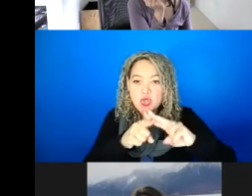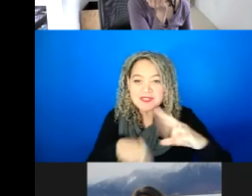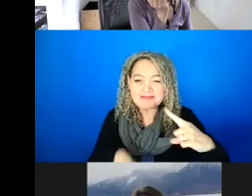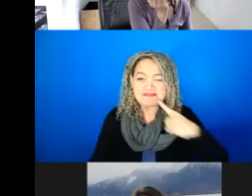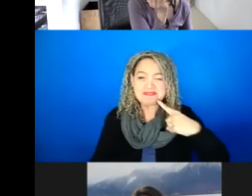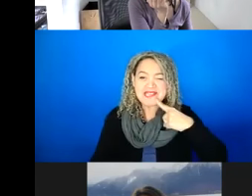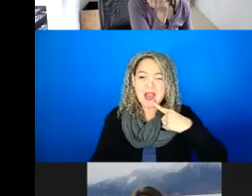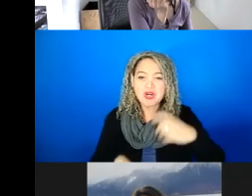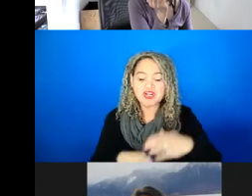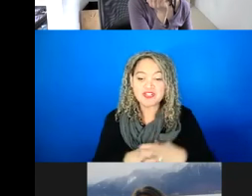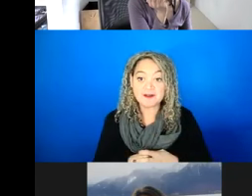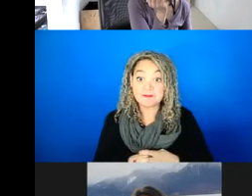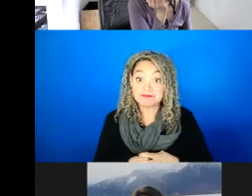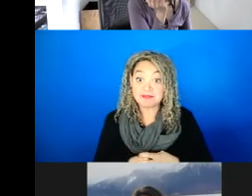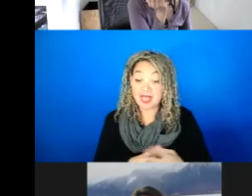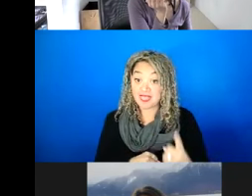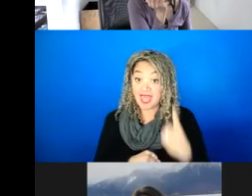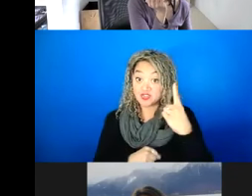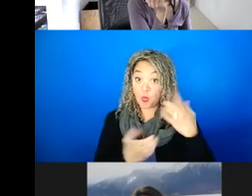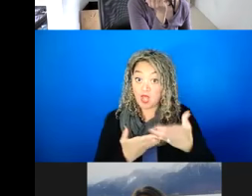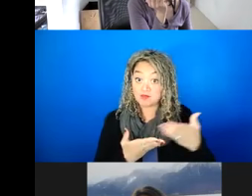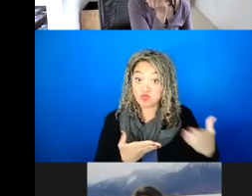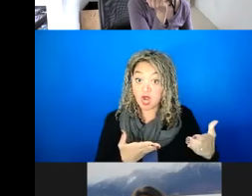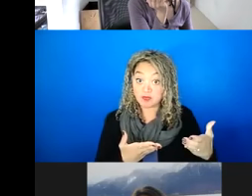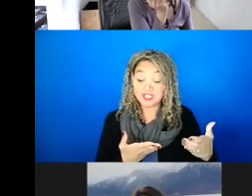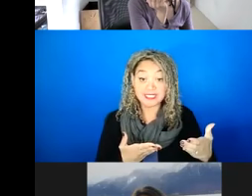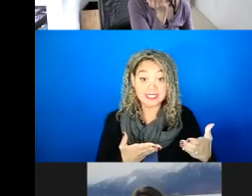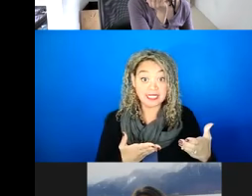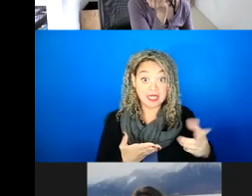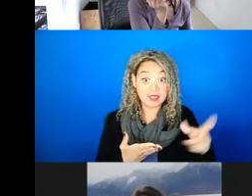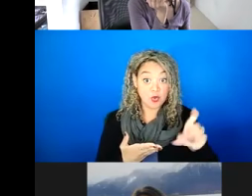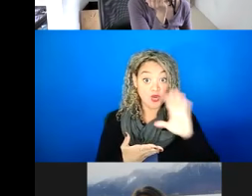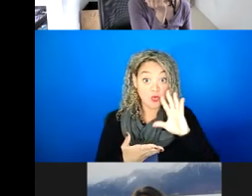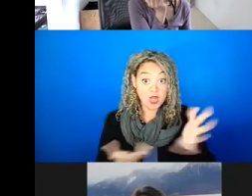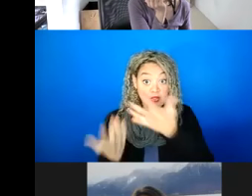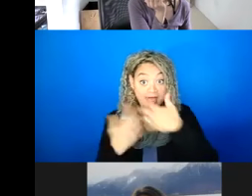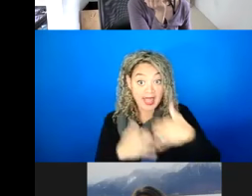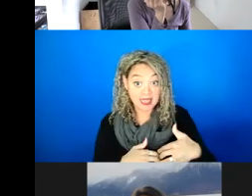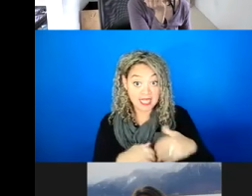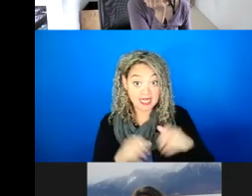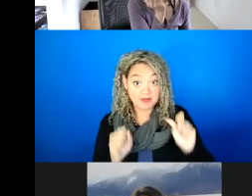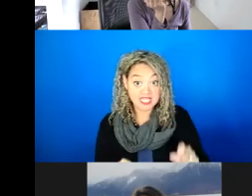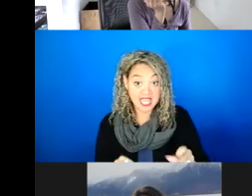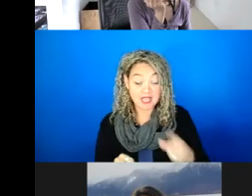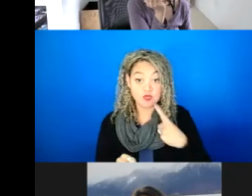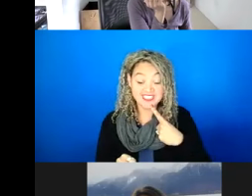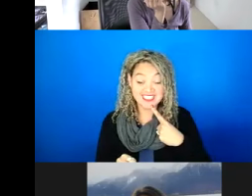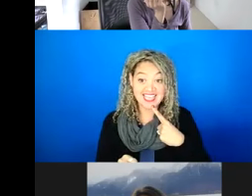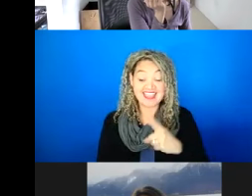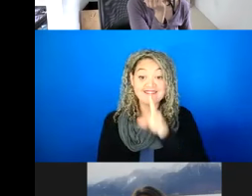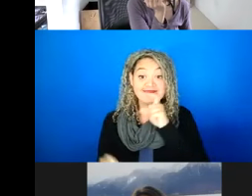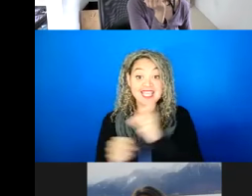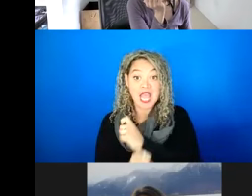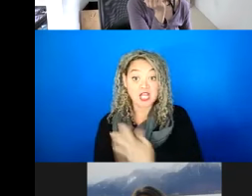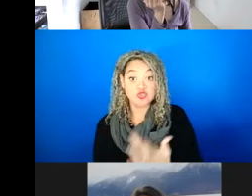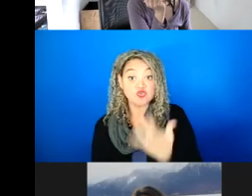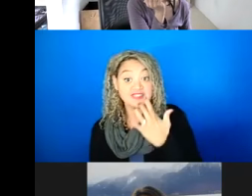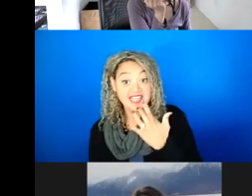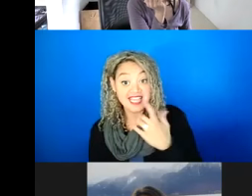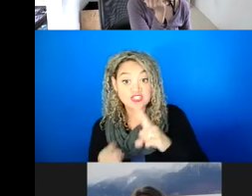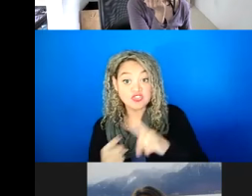now, since it's one property, the question is, will they line up? Can we now go from the actual taste to the